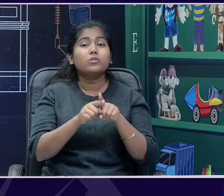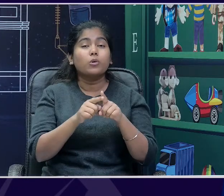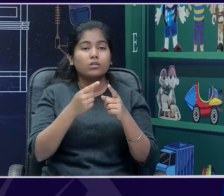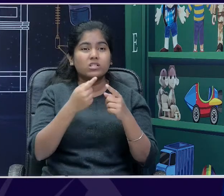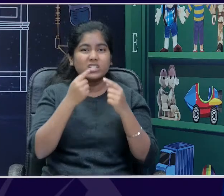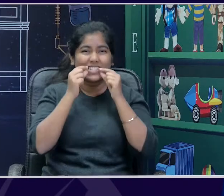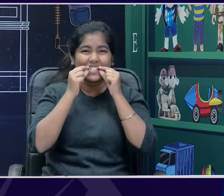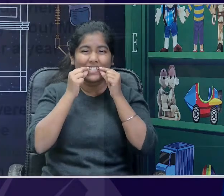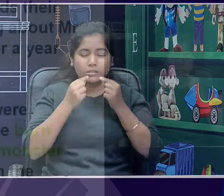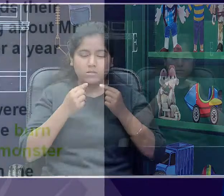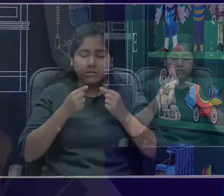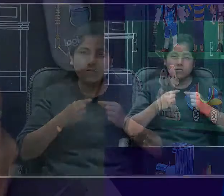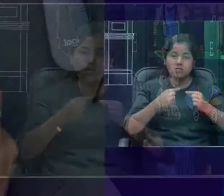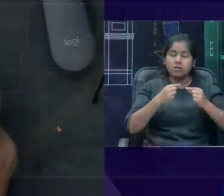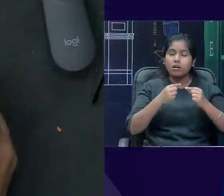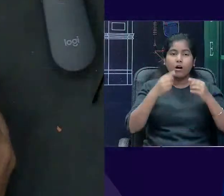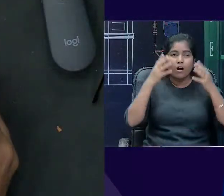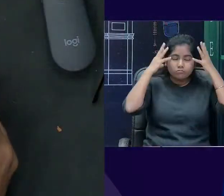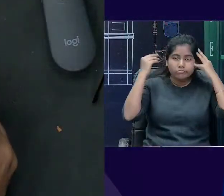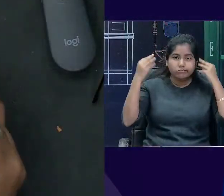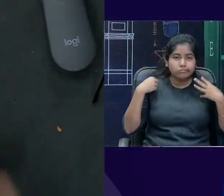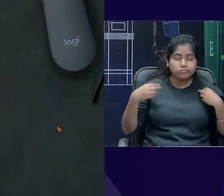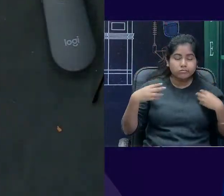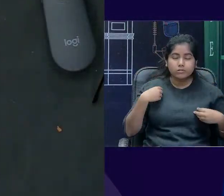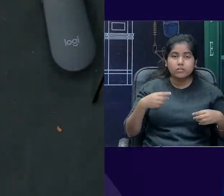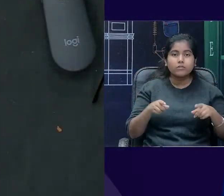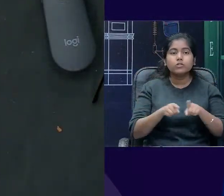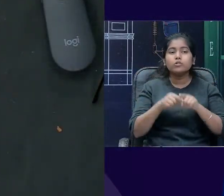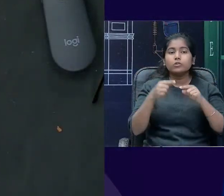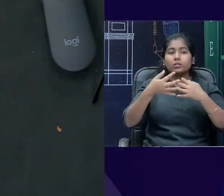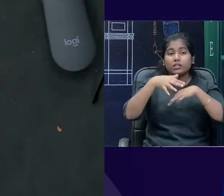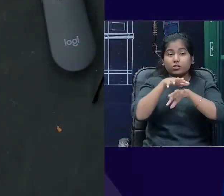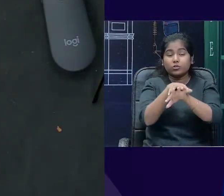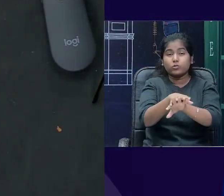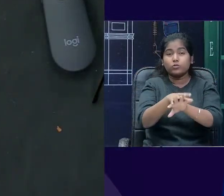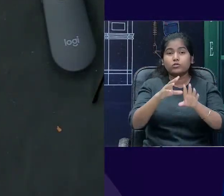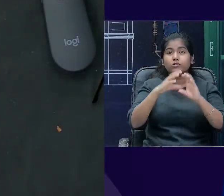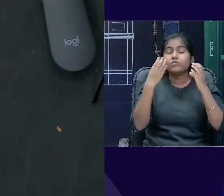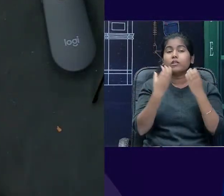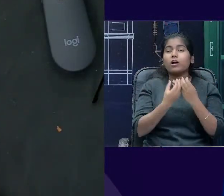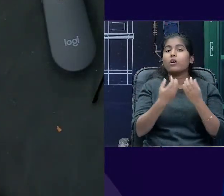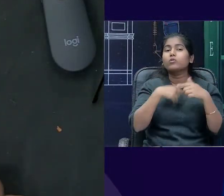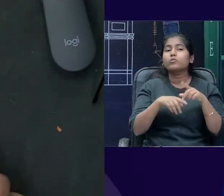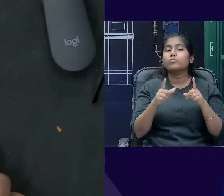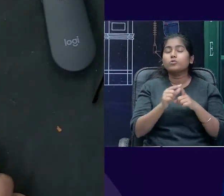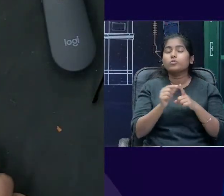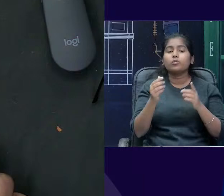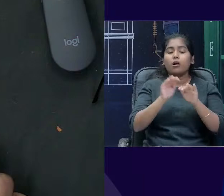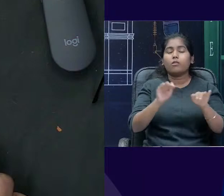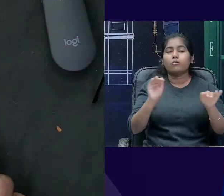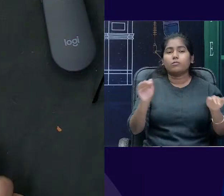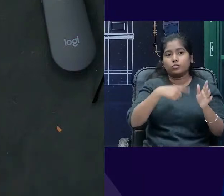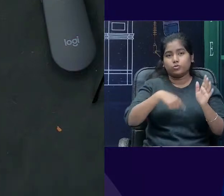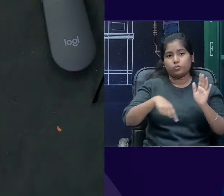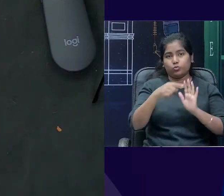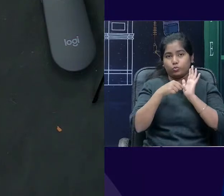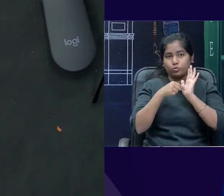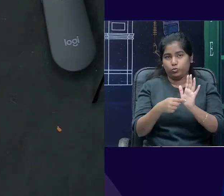have tried in our inclusive classroom, we can show our